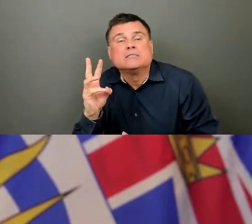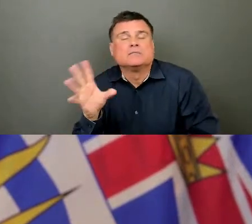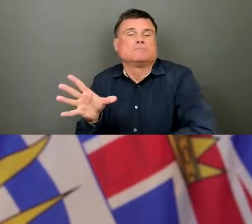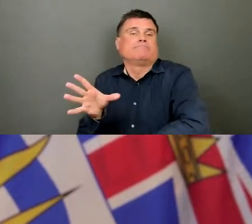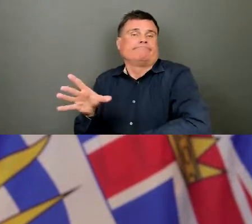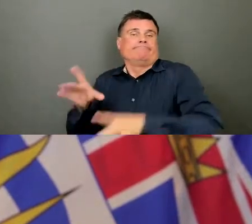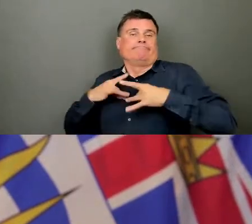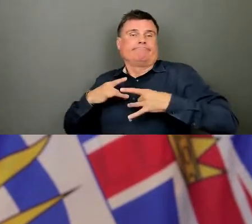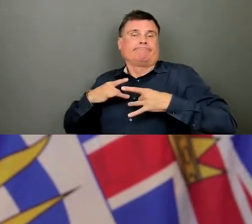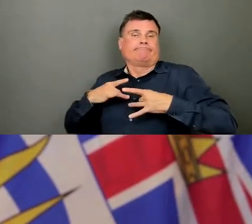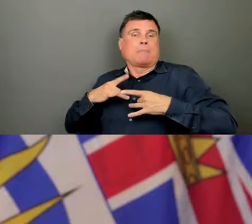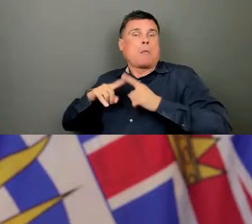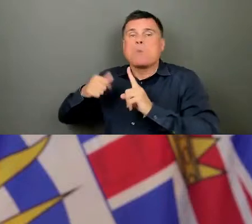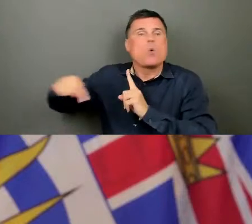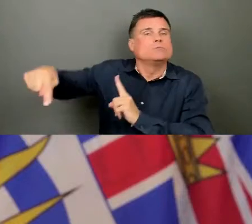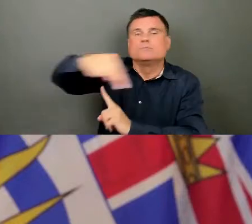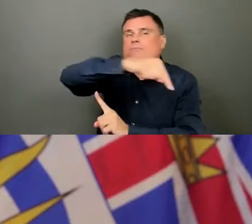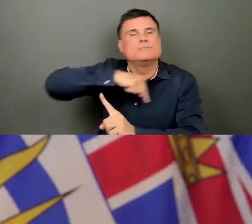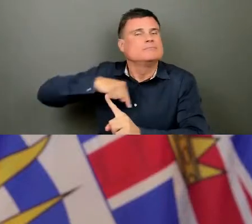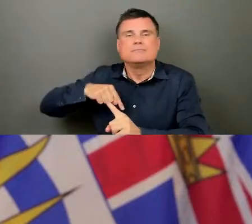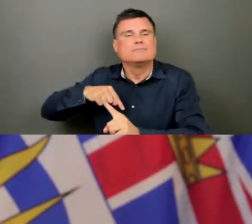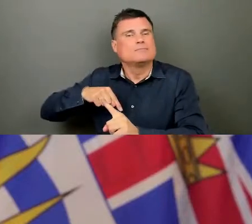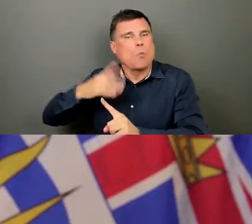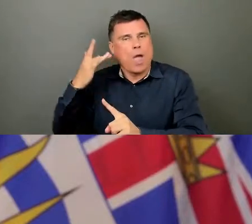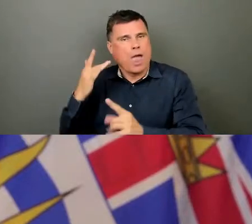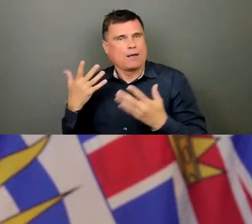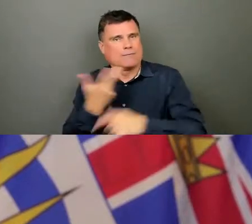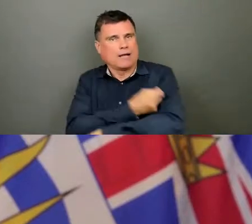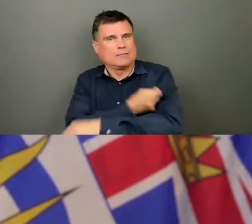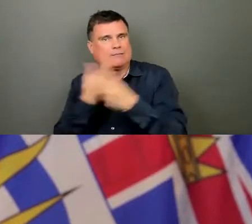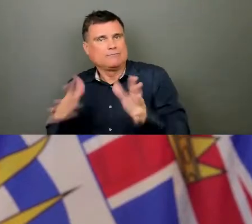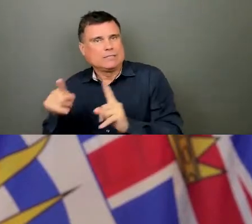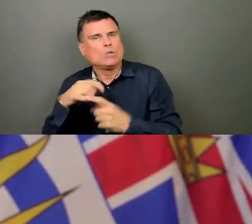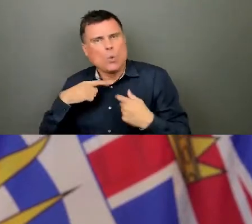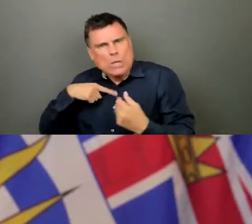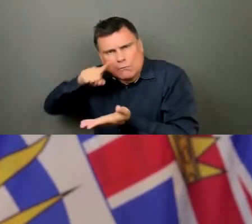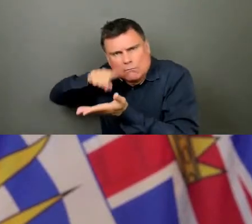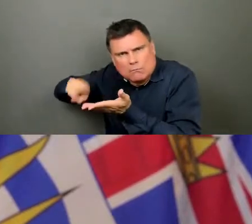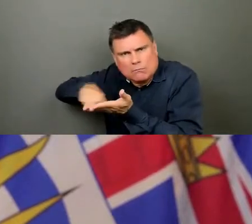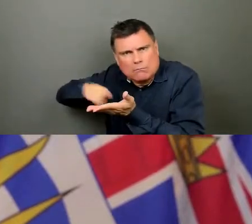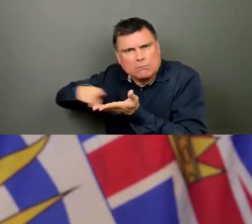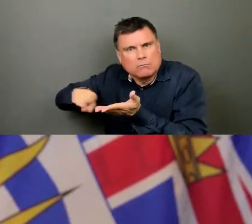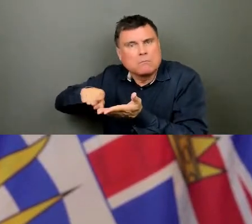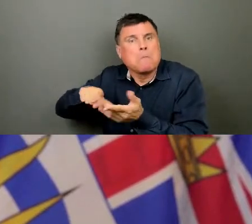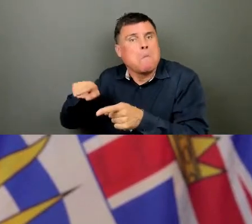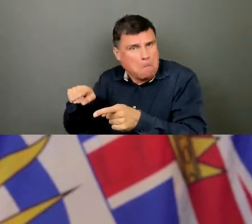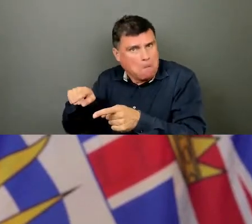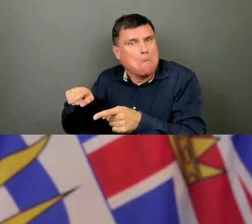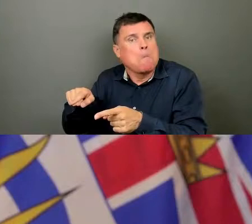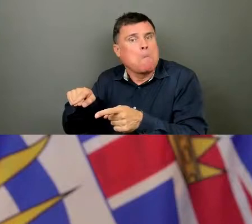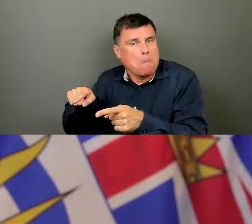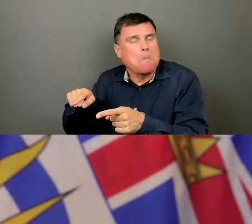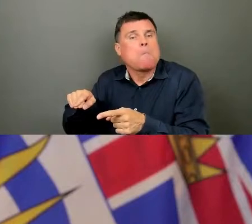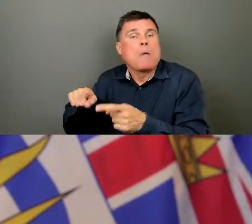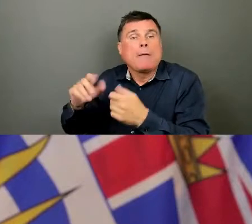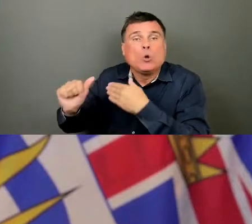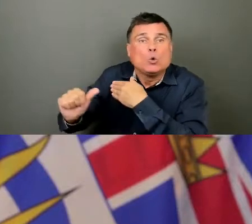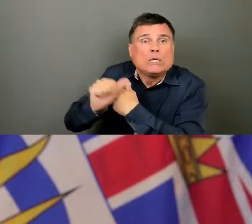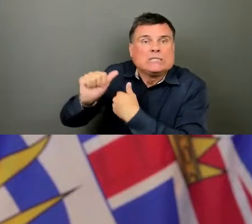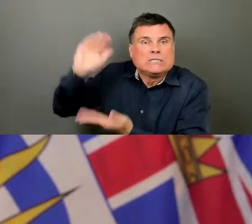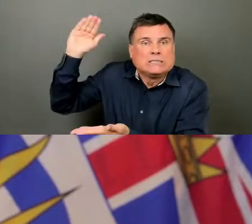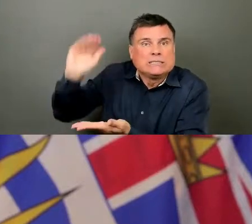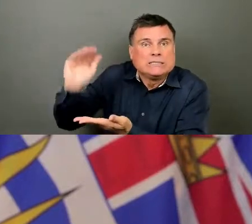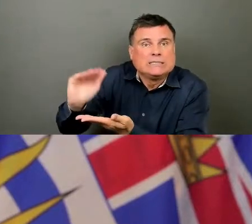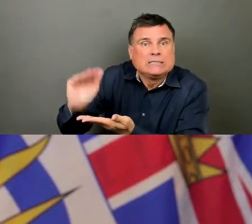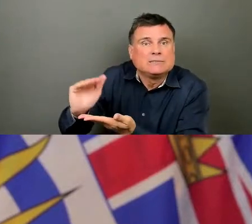have modified some of our contact management for some of those very low risk settings, priority places,